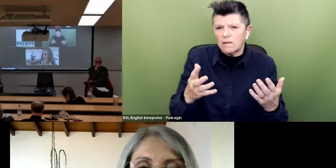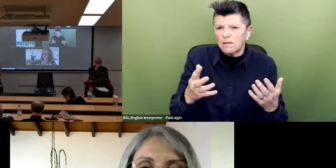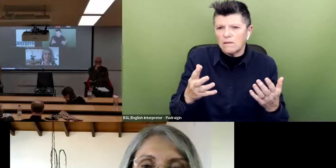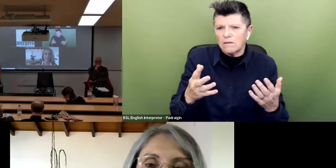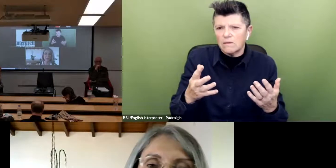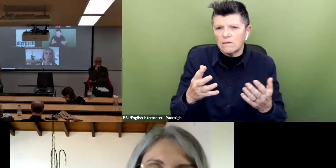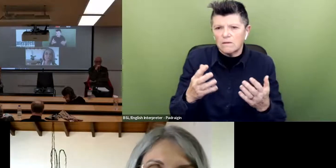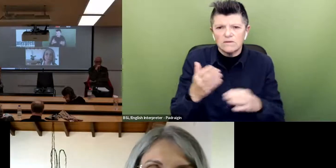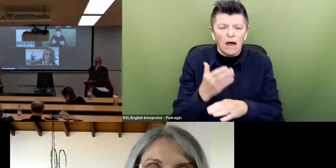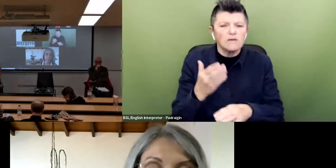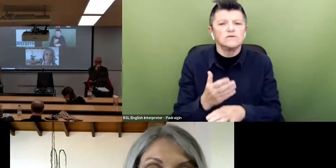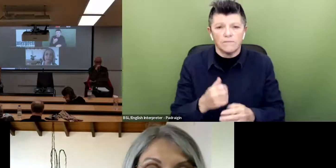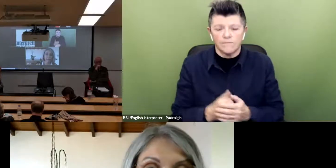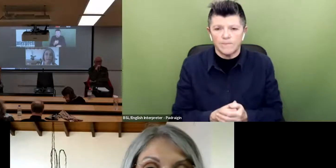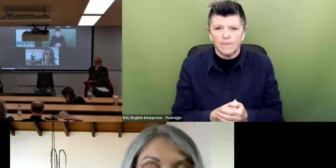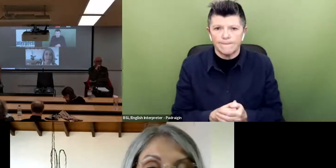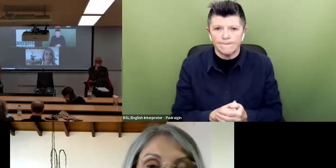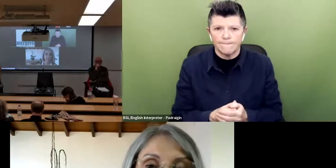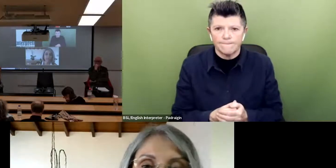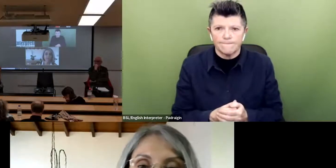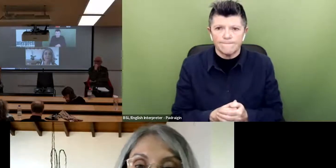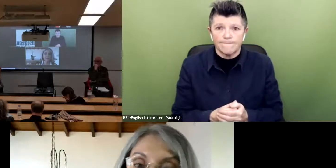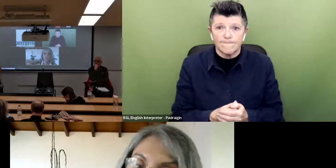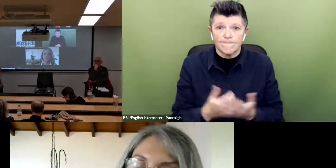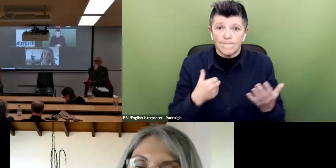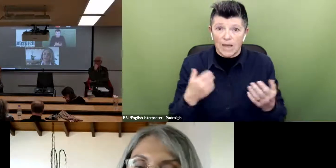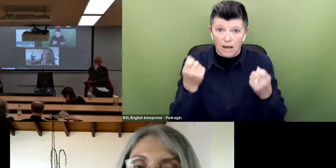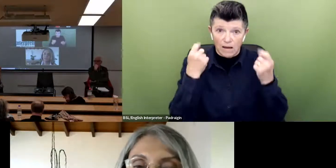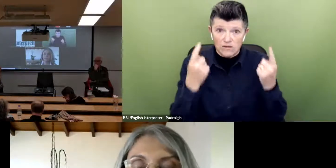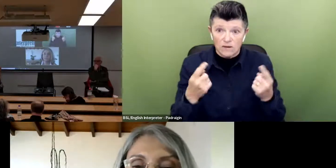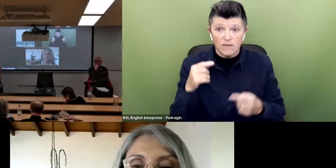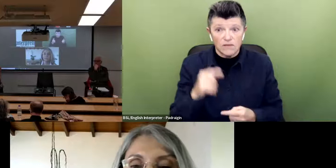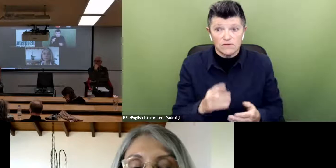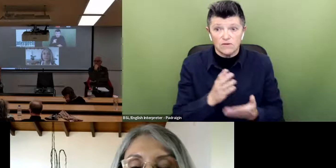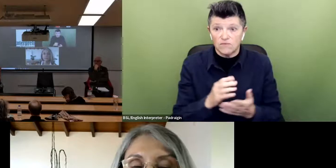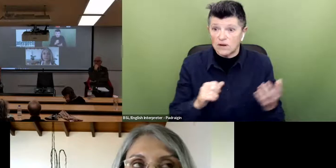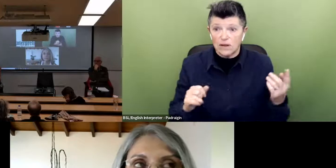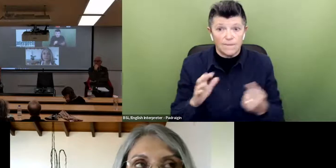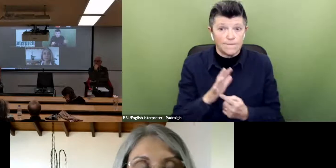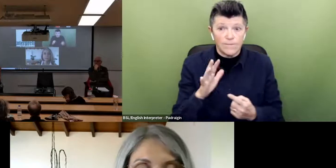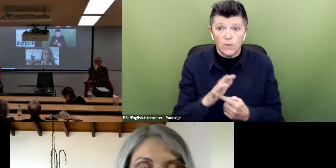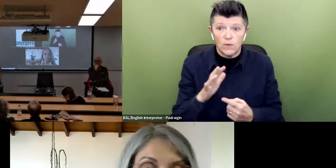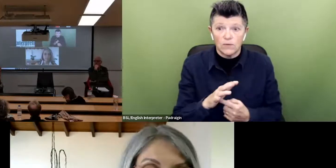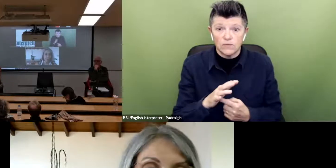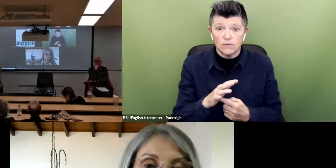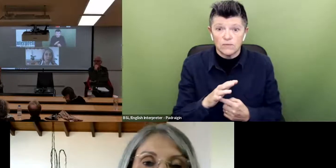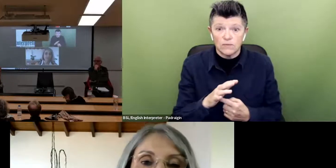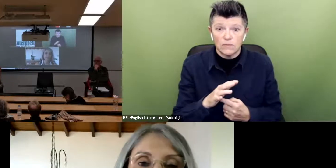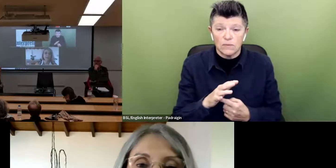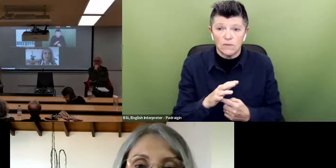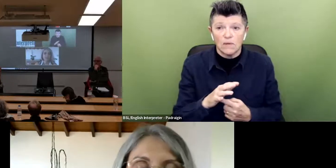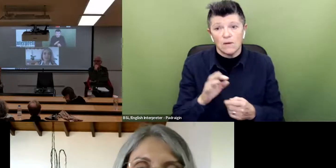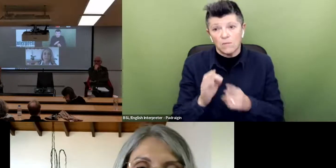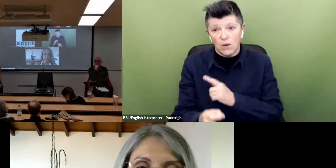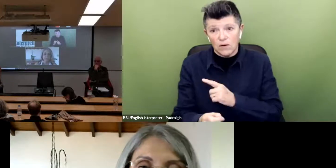task. So I understand this is a very important let's say, point